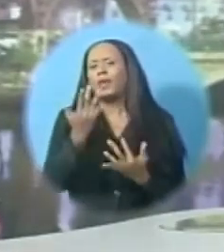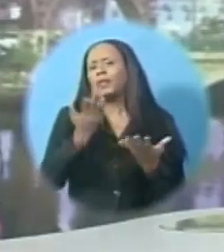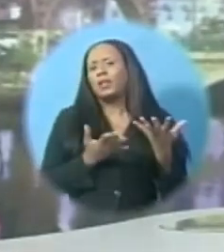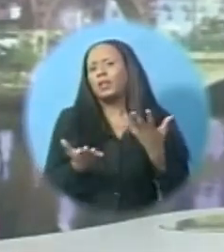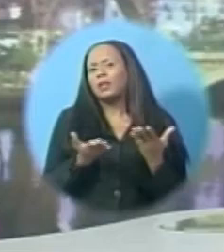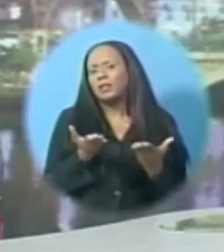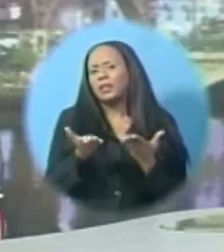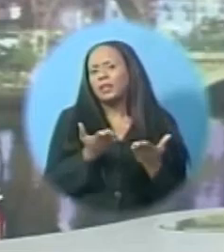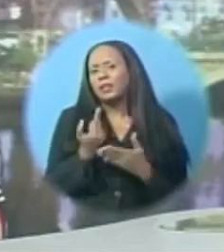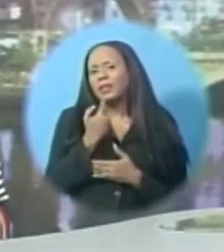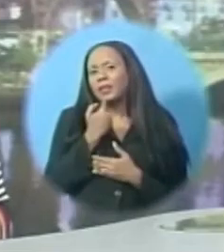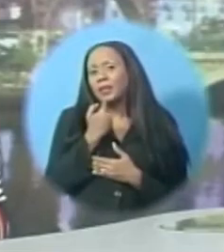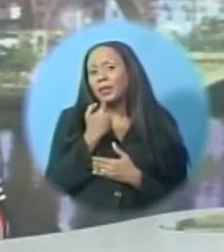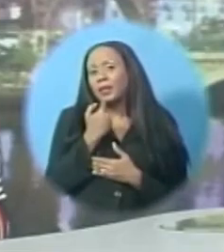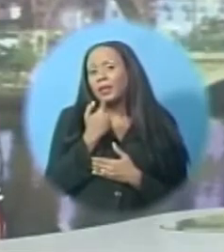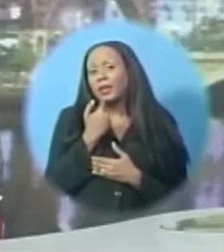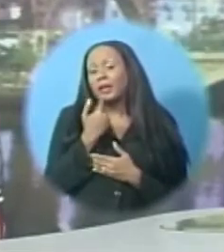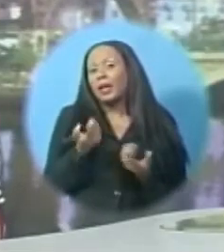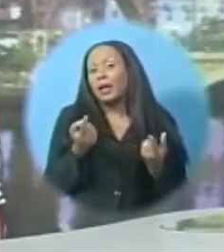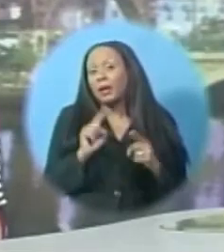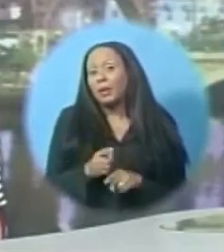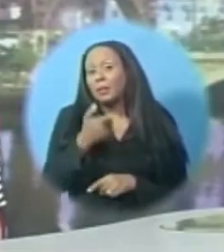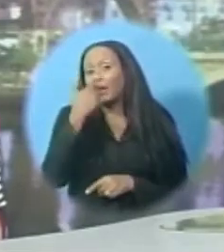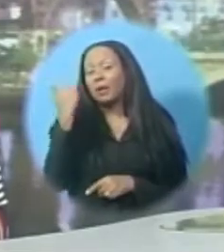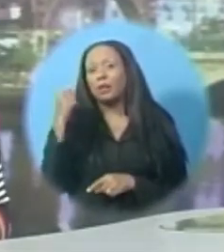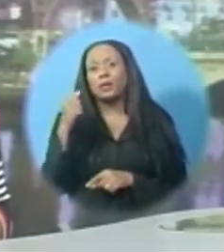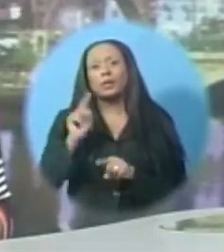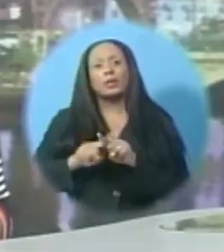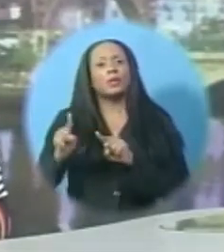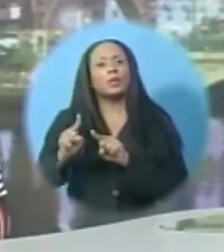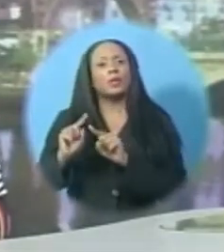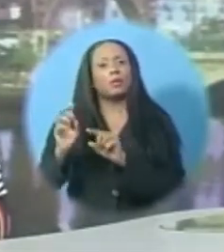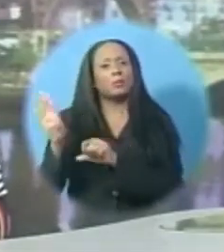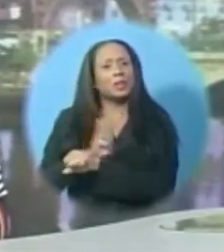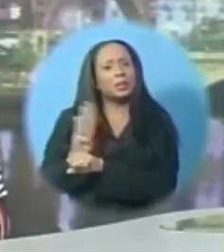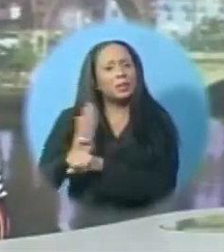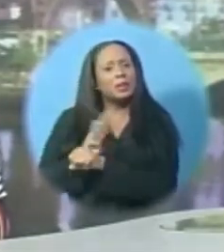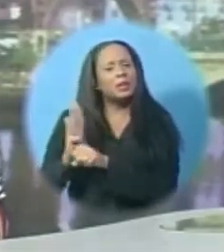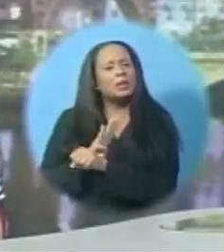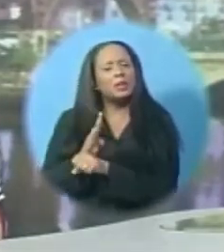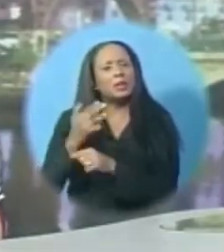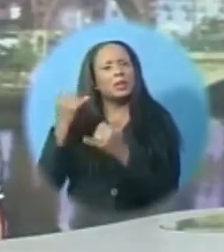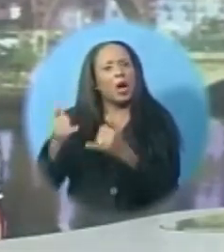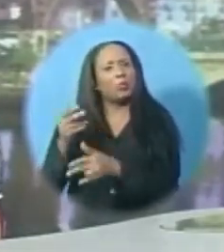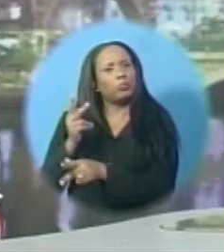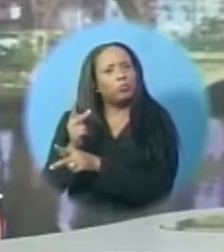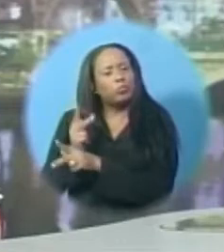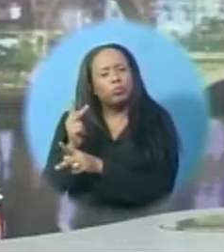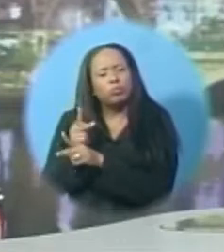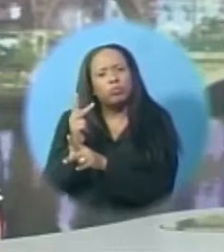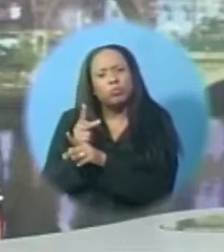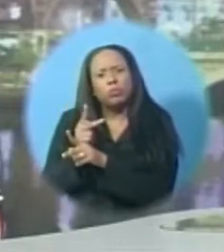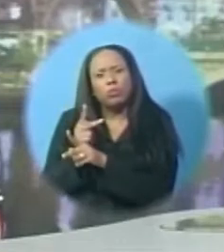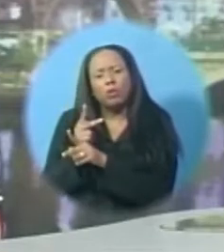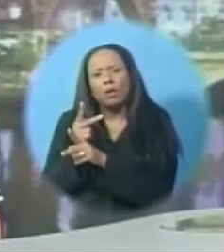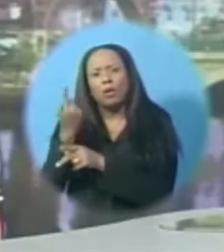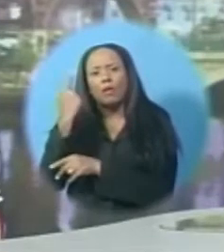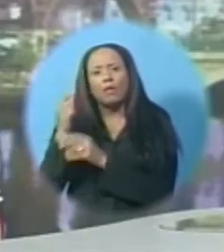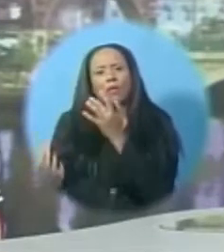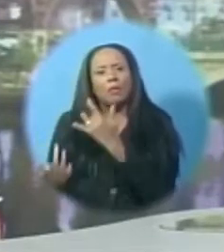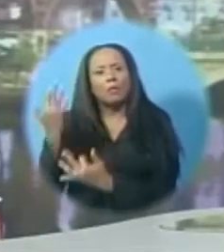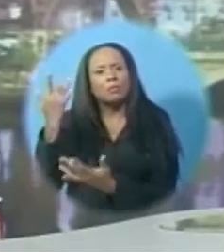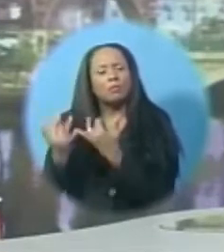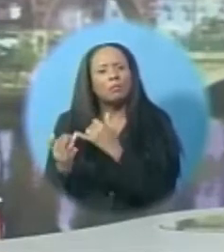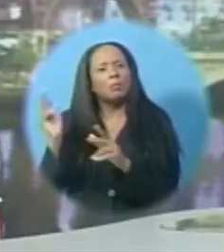to businesses taking greater interest in fire safety. Andrew Taylor of the Research and Planning Unit says many are